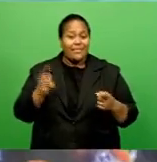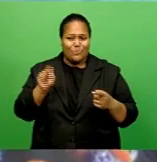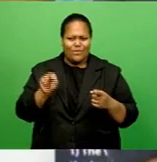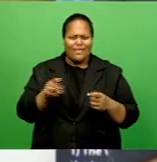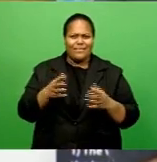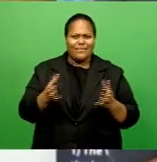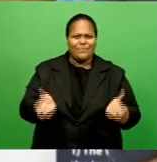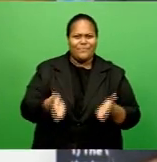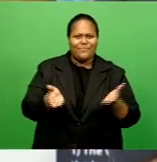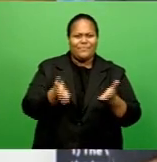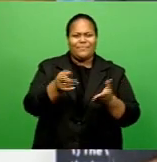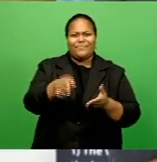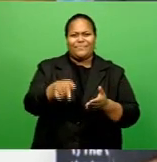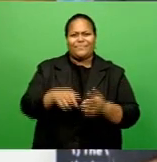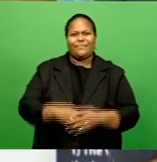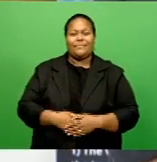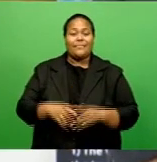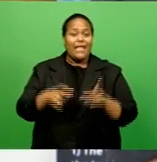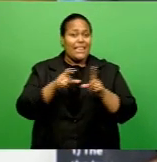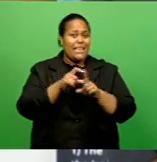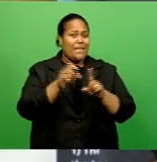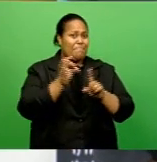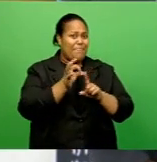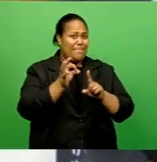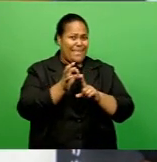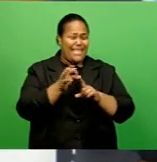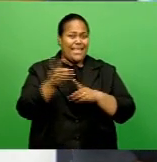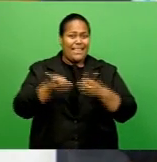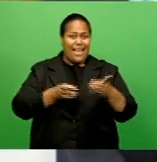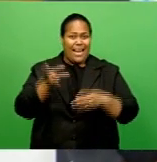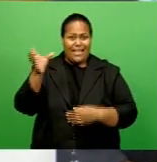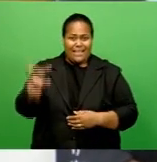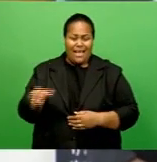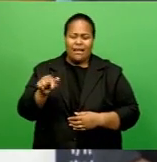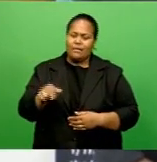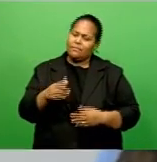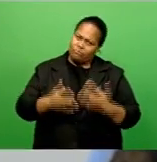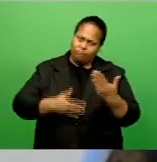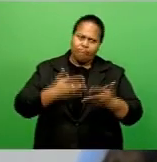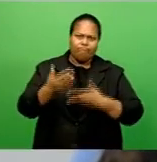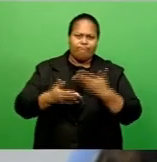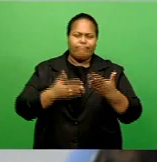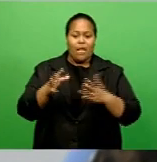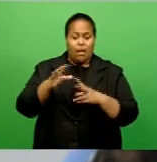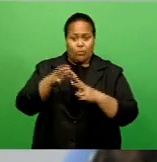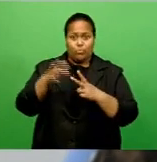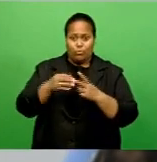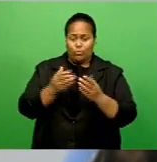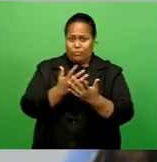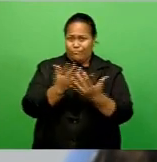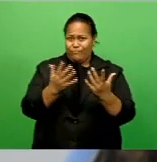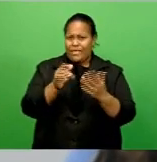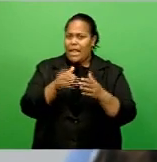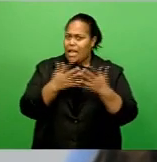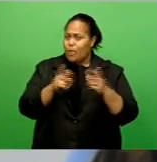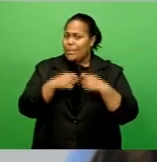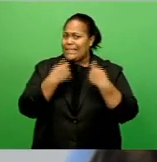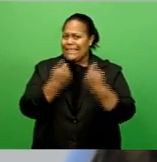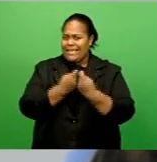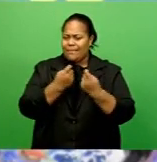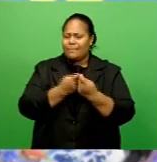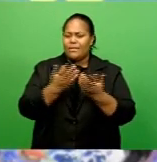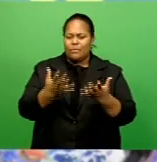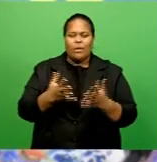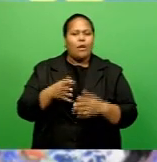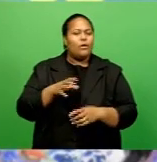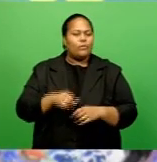to it. Director of Public Prosecutions Christopher Pride says these appointments will send a strong message to individuals and